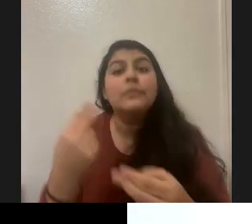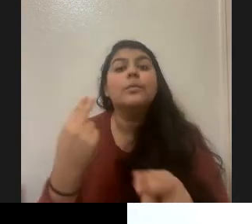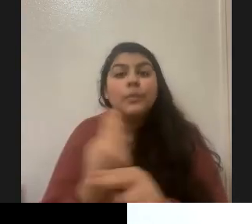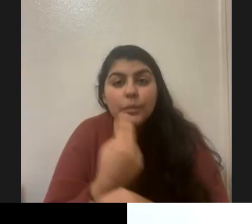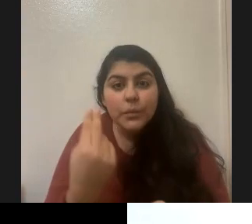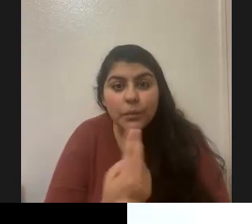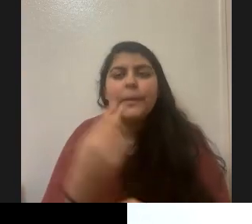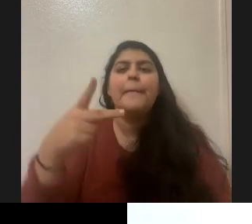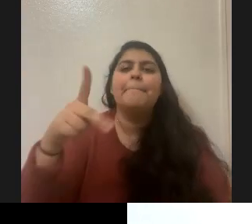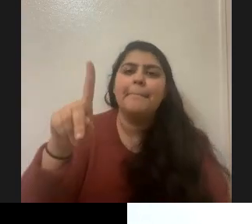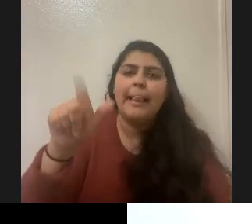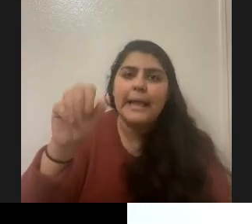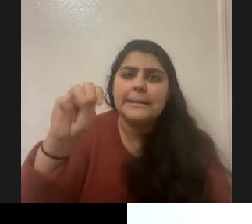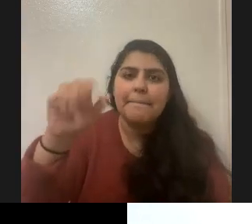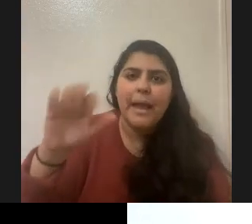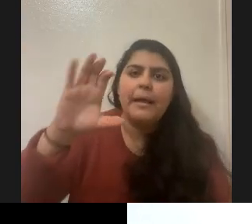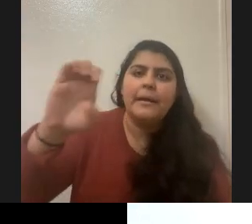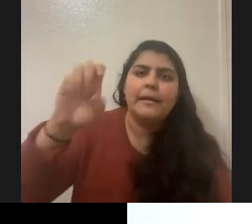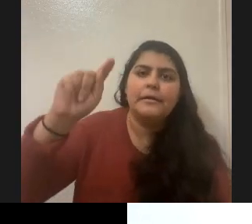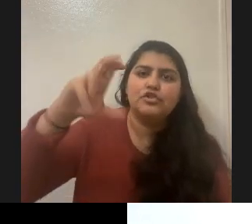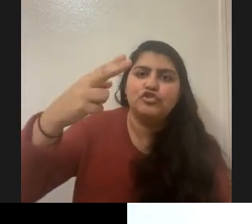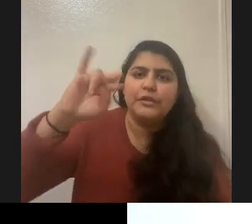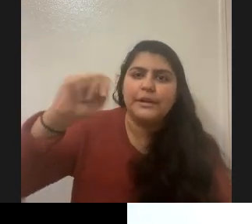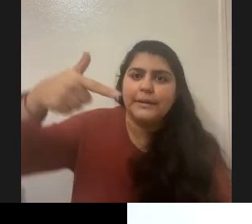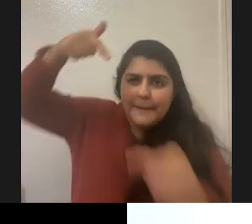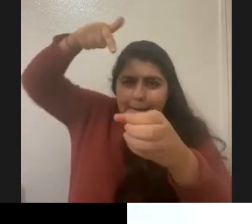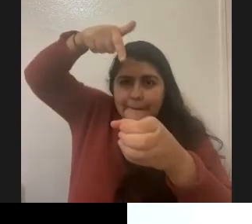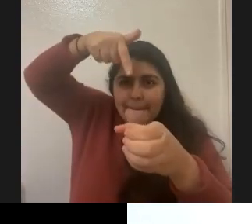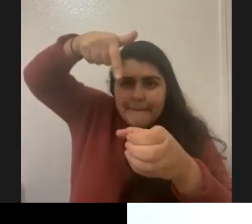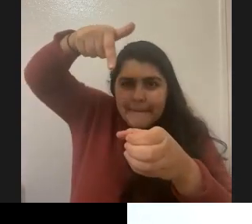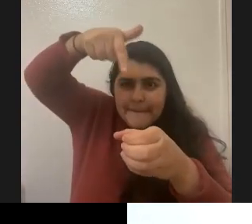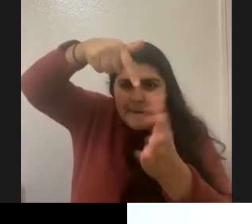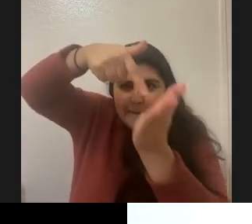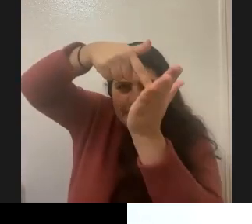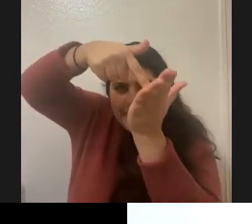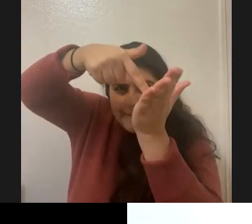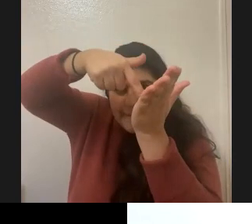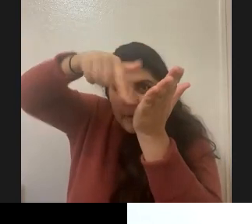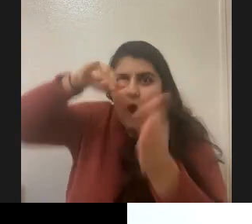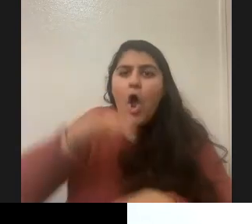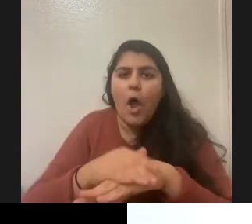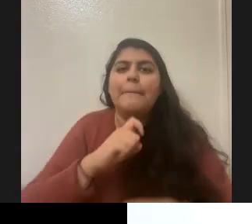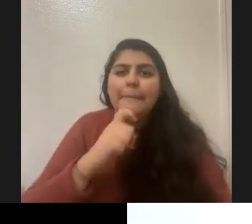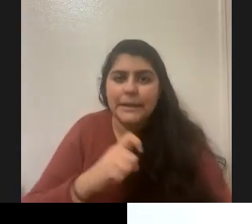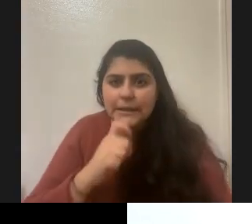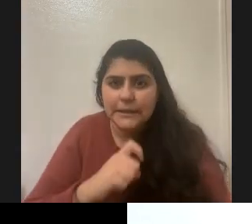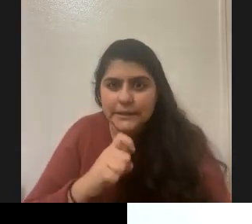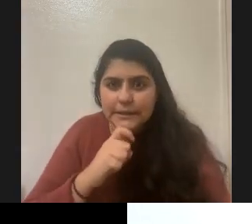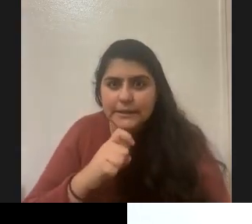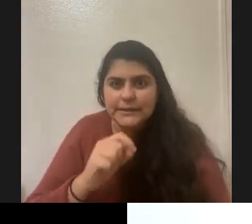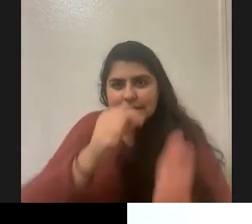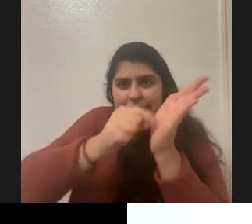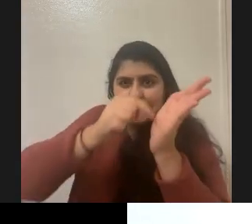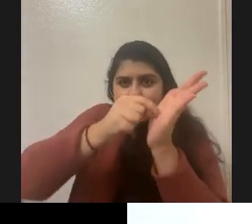called plasma etching. We use a laser and we shoot it down into our piece of metal, and we kind of scratch